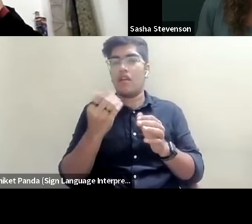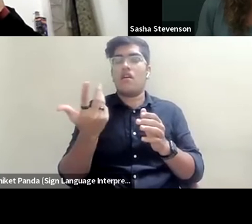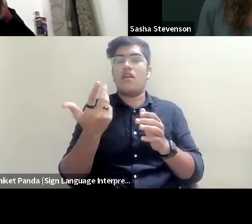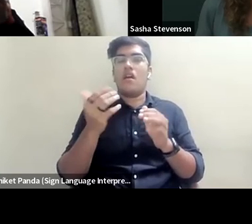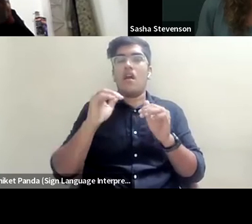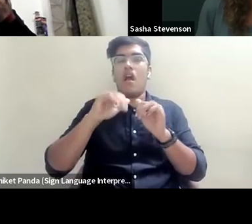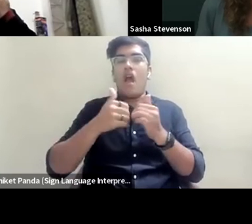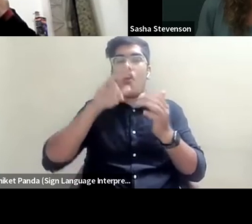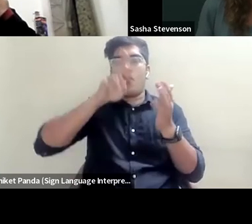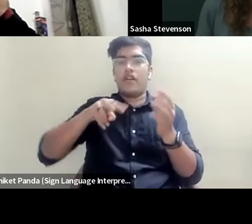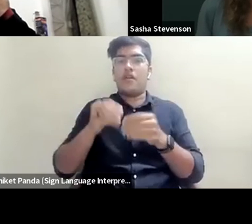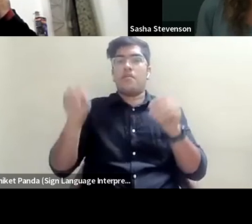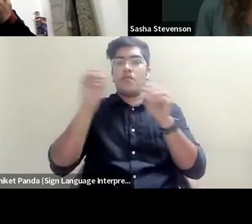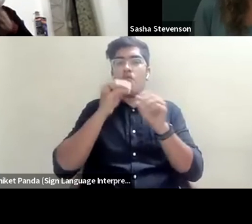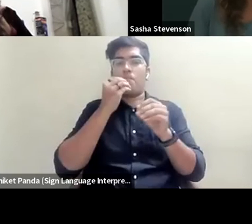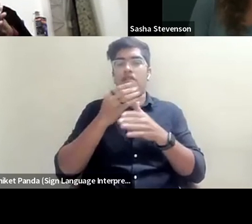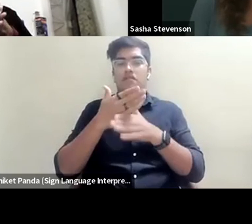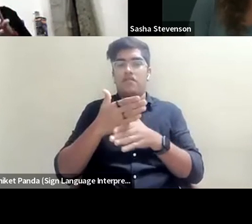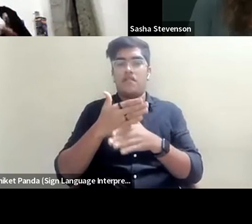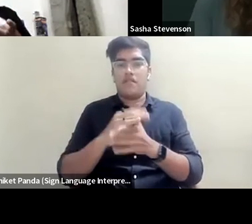of reading more about it.